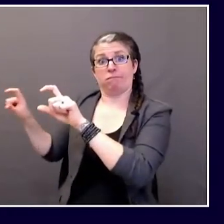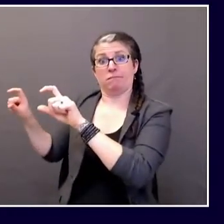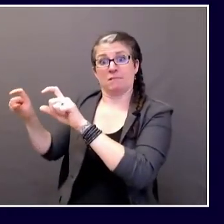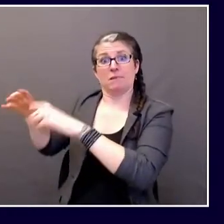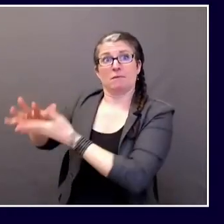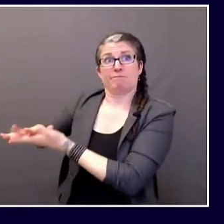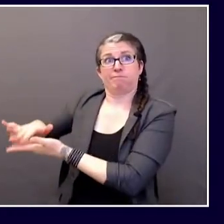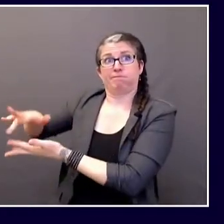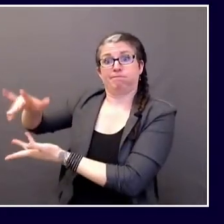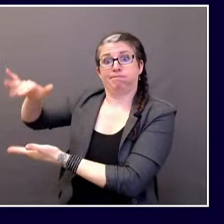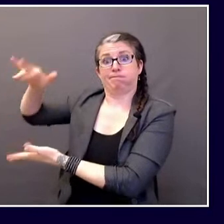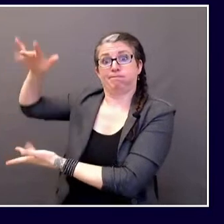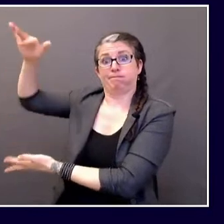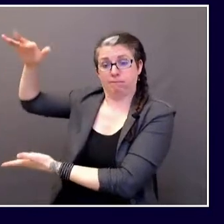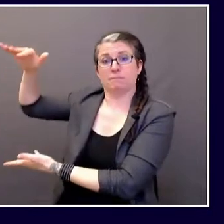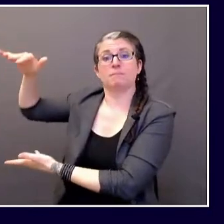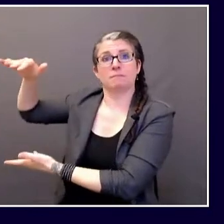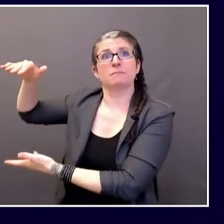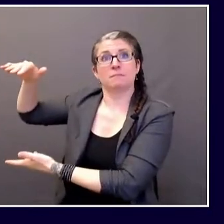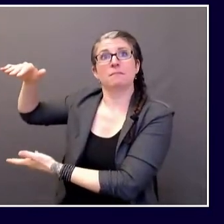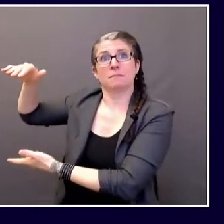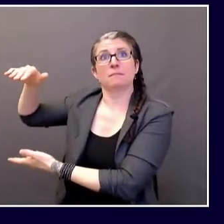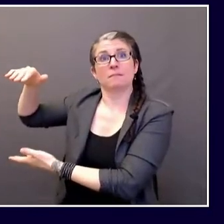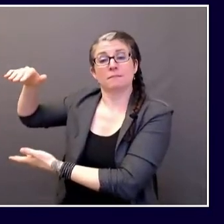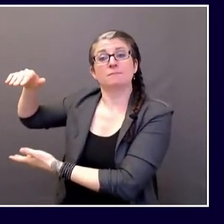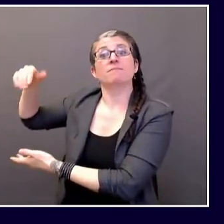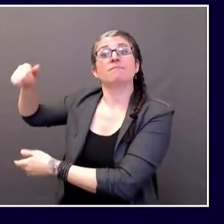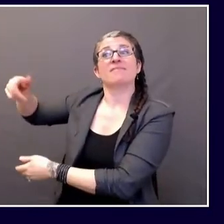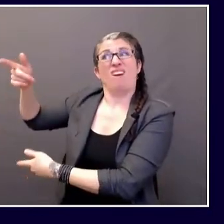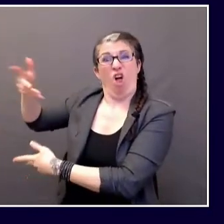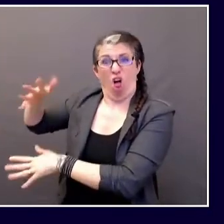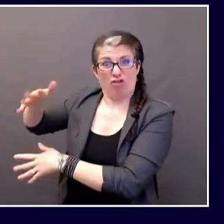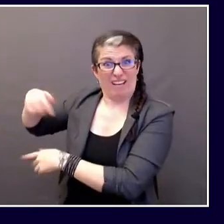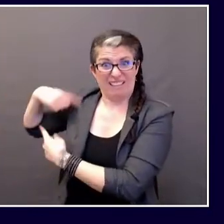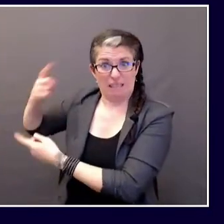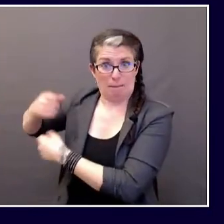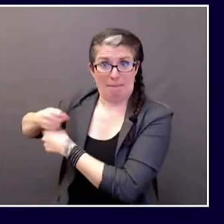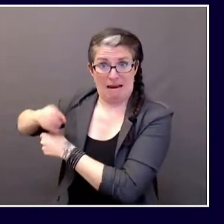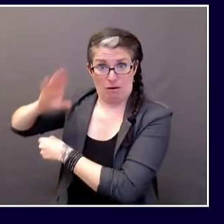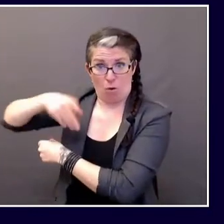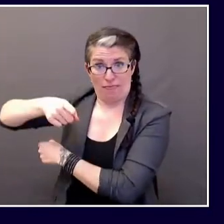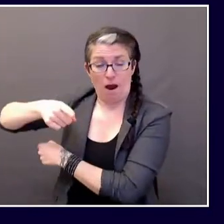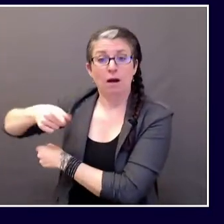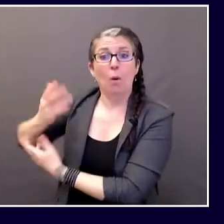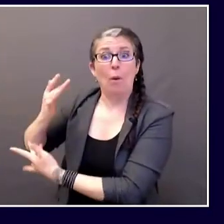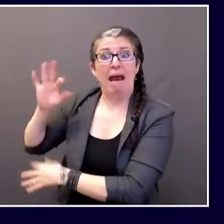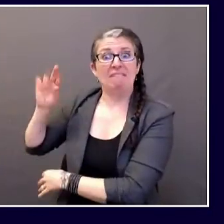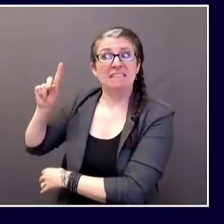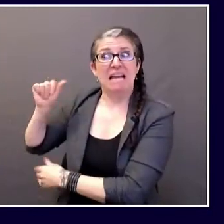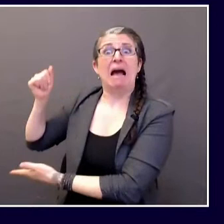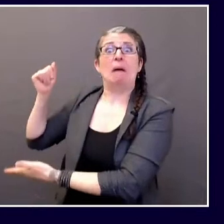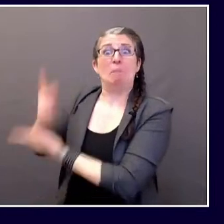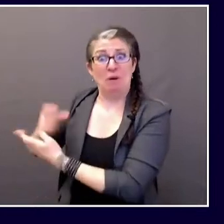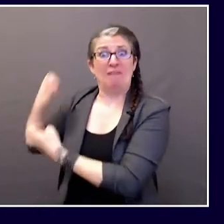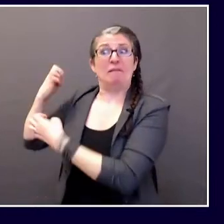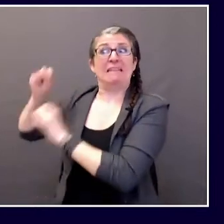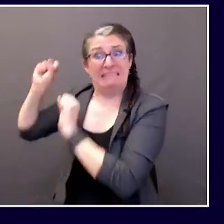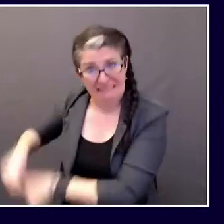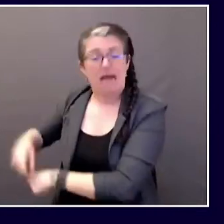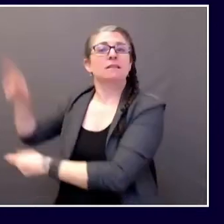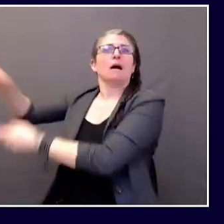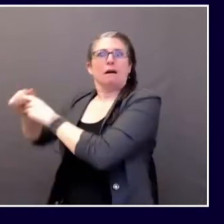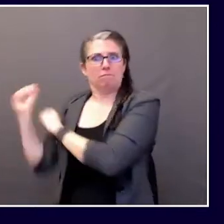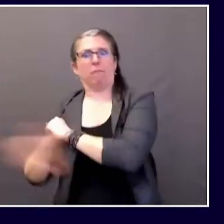government cleared the shelves of the vaccine, pushing all of it out the door to states. We are working to understand how much